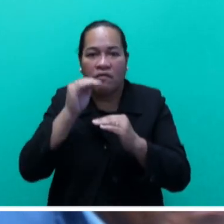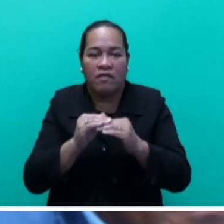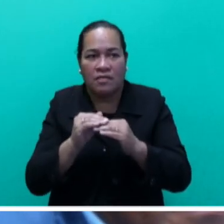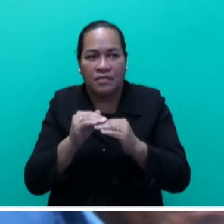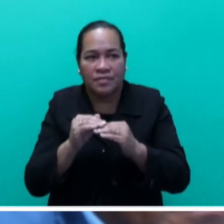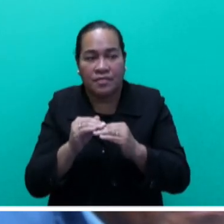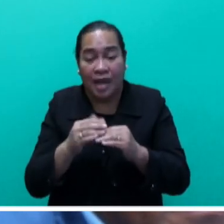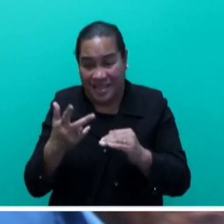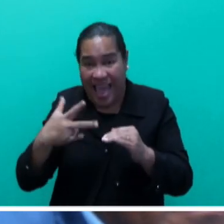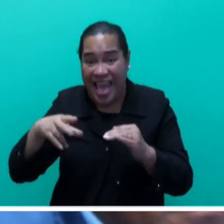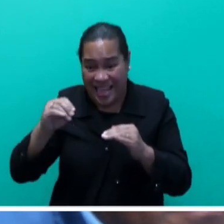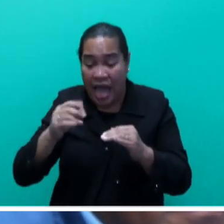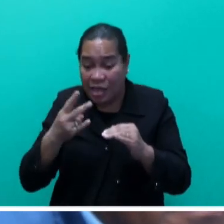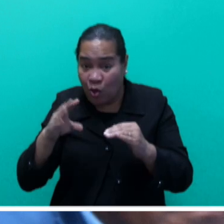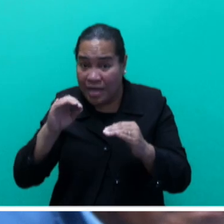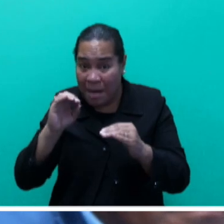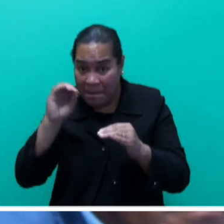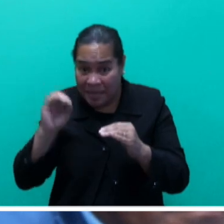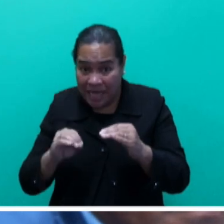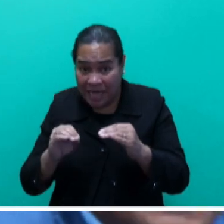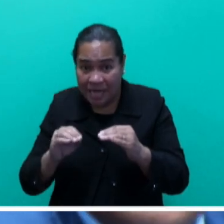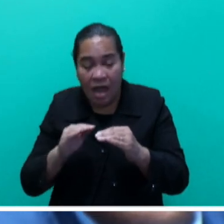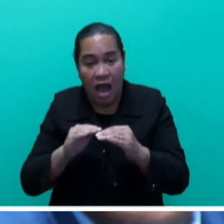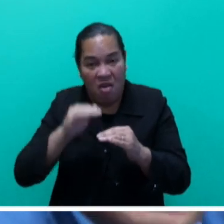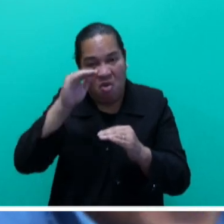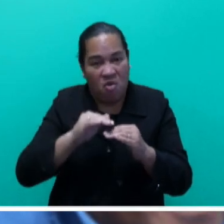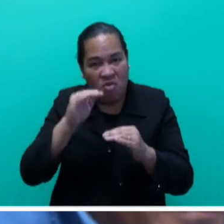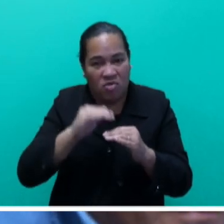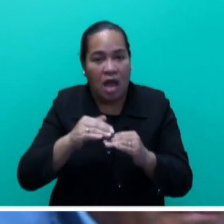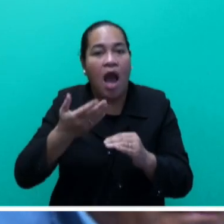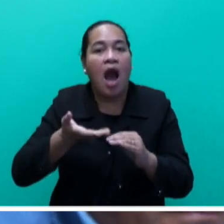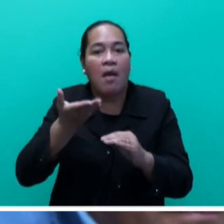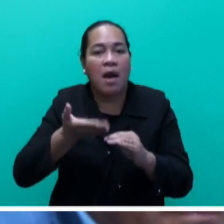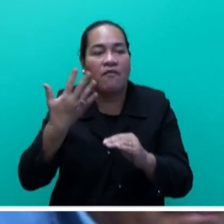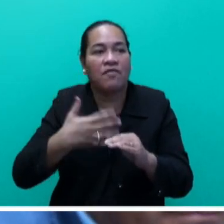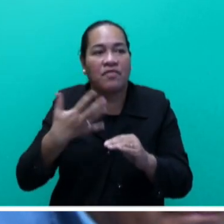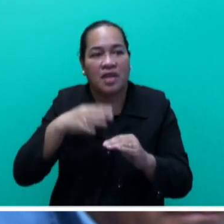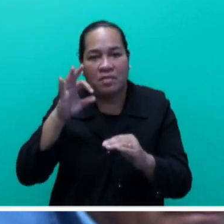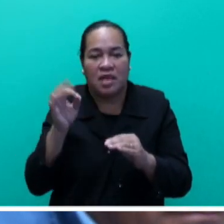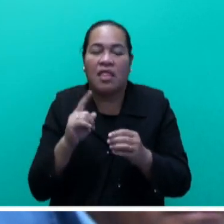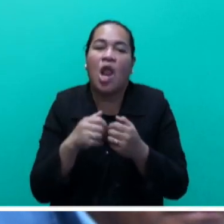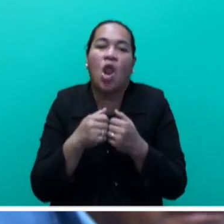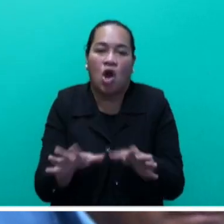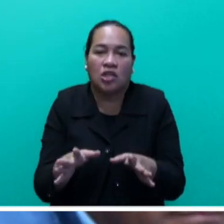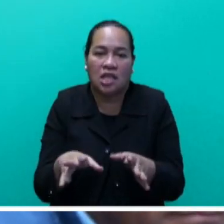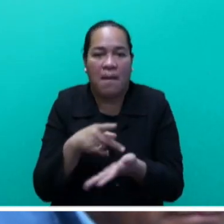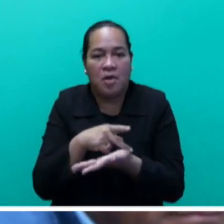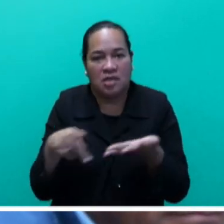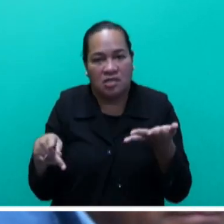the 80%, the 20% who received above 15% lost their positions because they